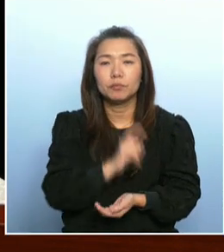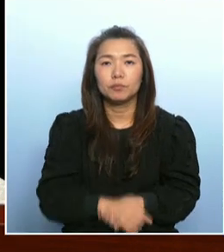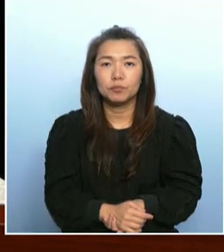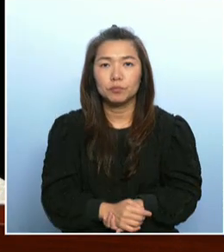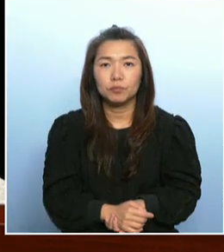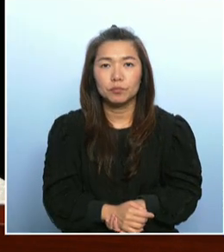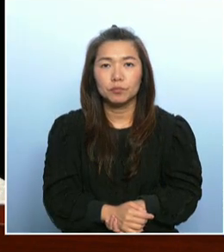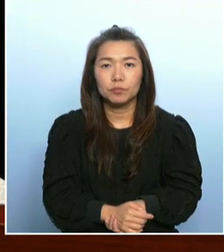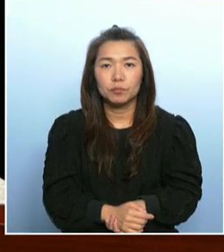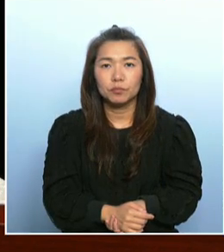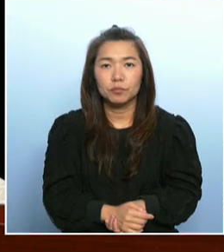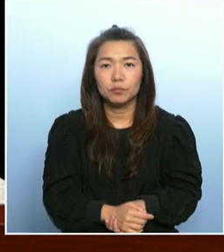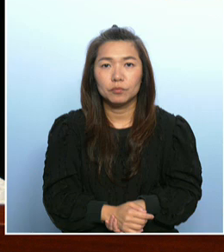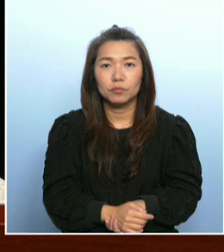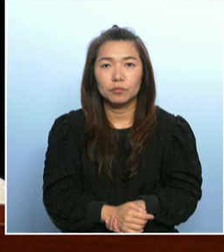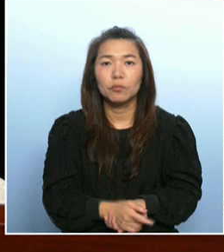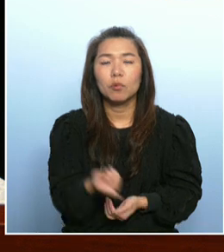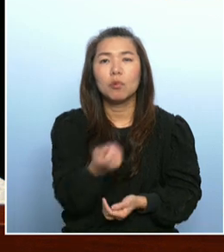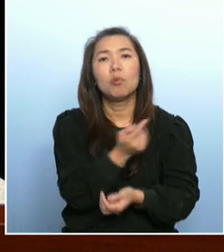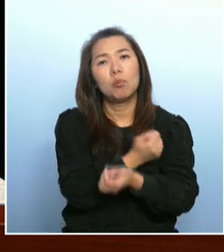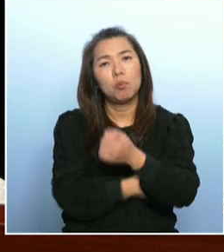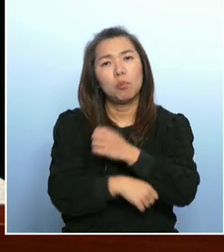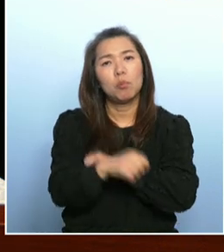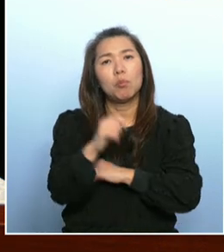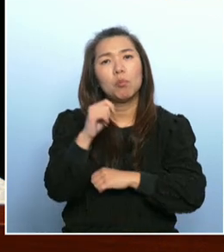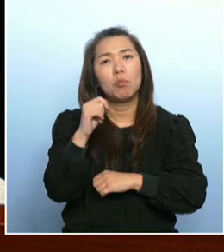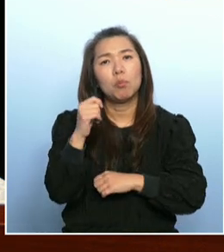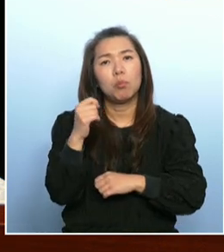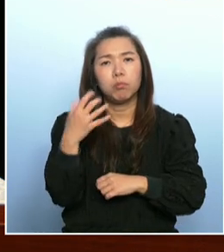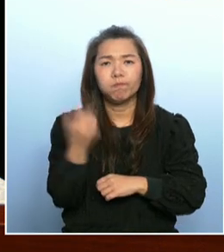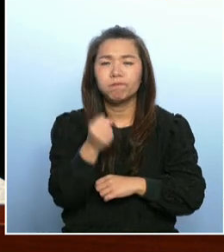I know that PWDs are suffering from different types of illness.